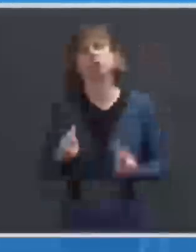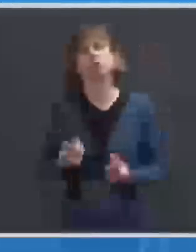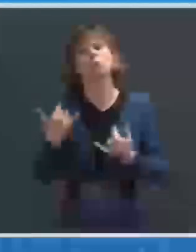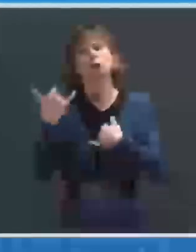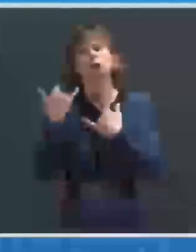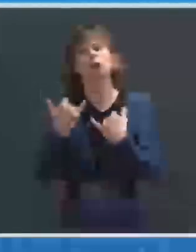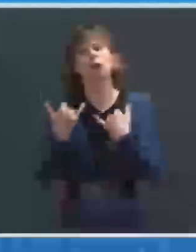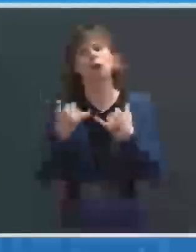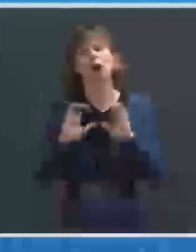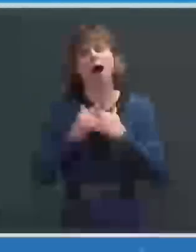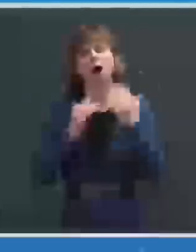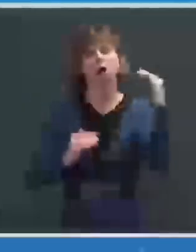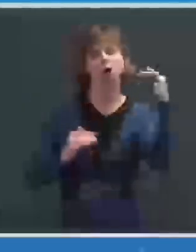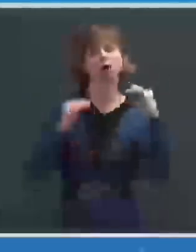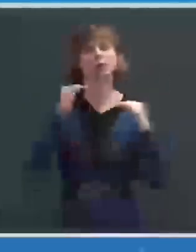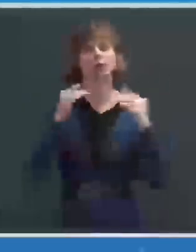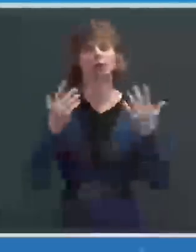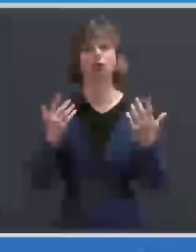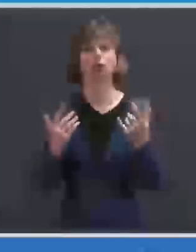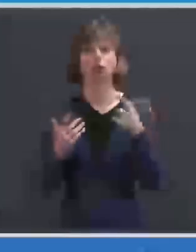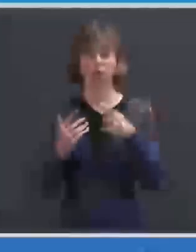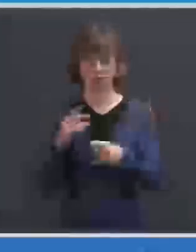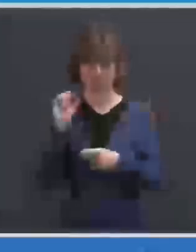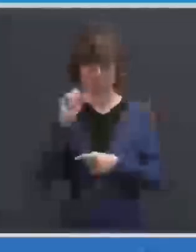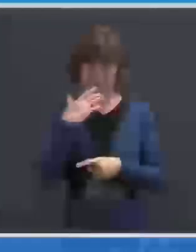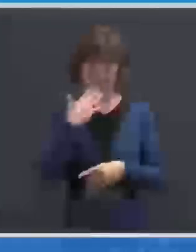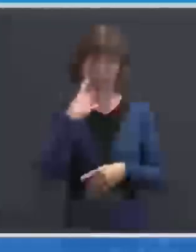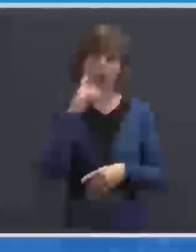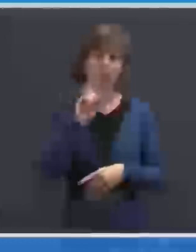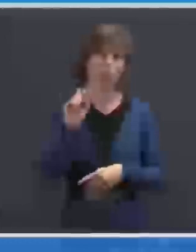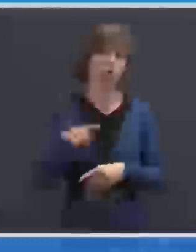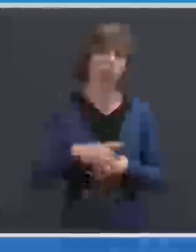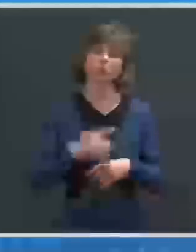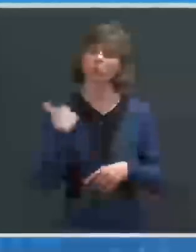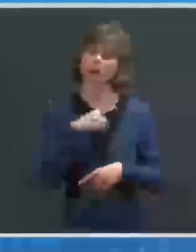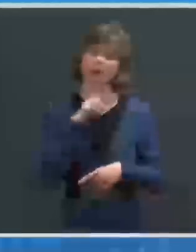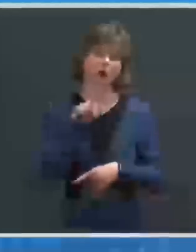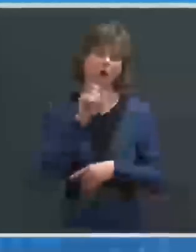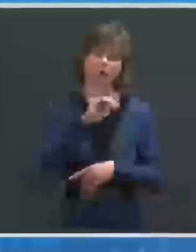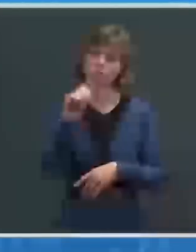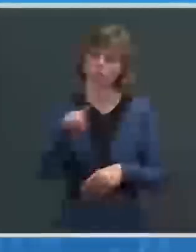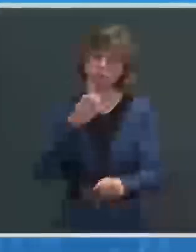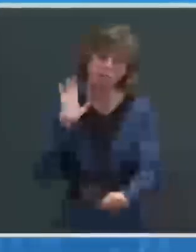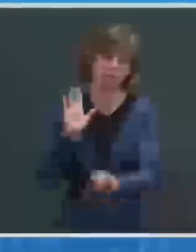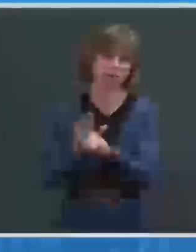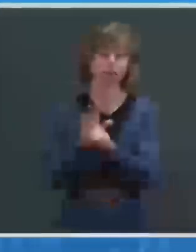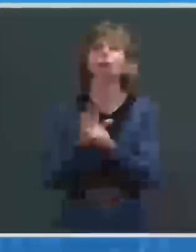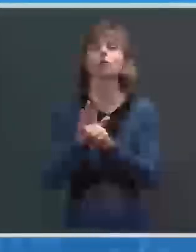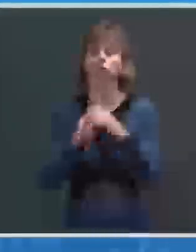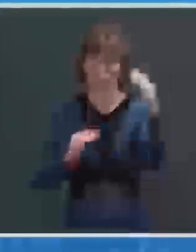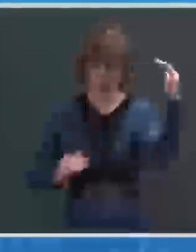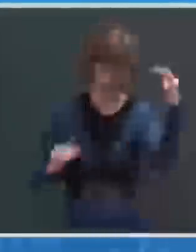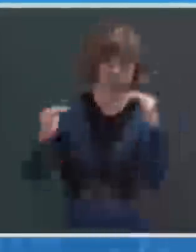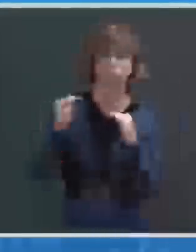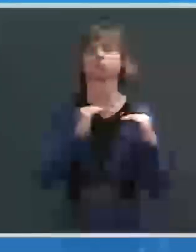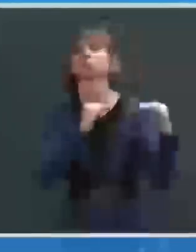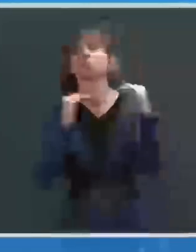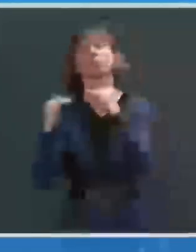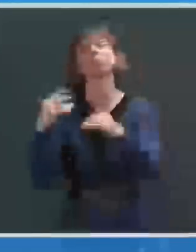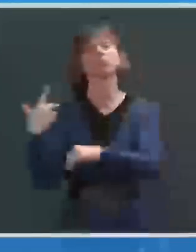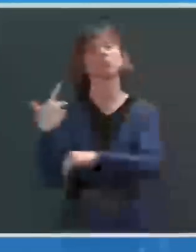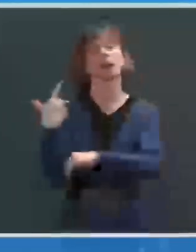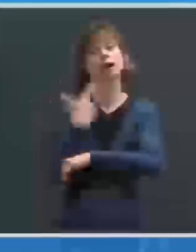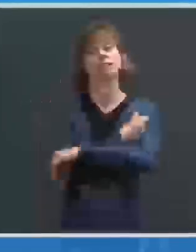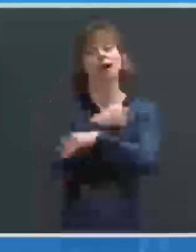Dr. Nunes-Smith? Yeah. No, thanks for the question. We're absolutely 100% committed to equitable vaccine access.